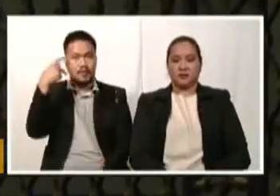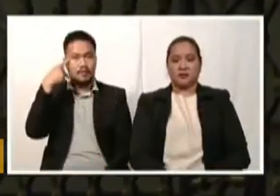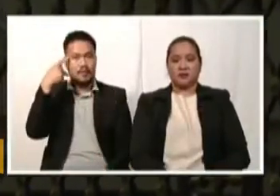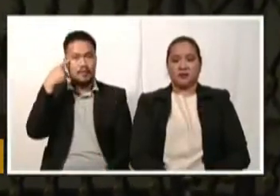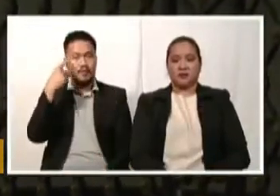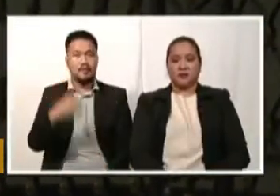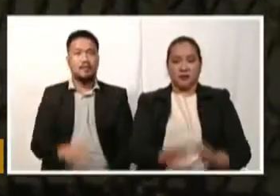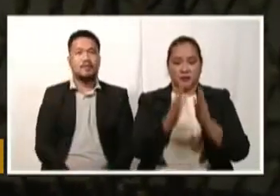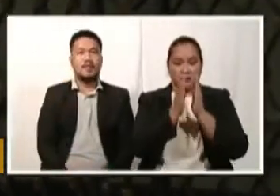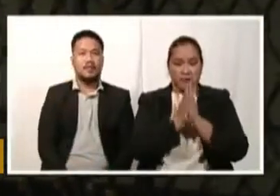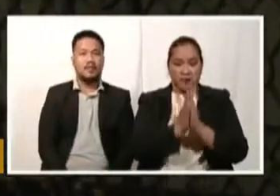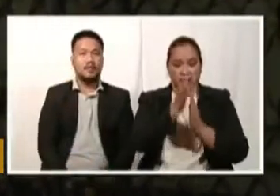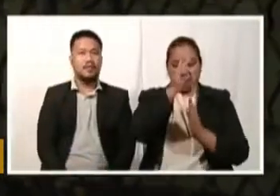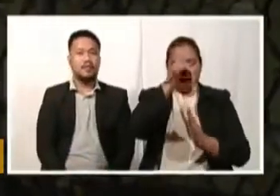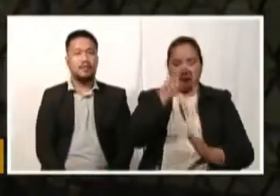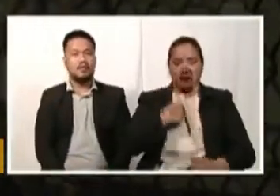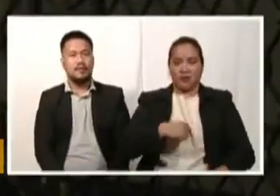Paul,